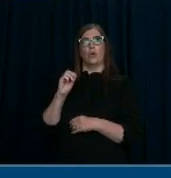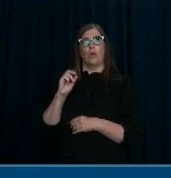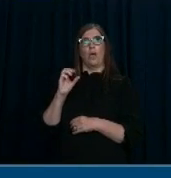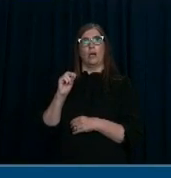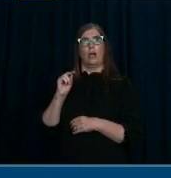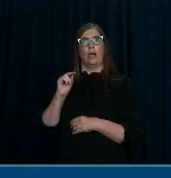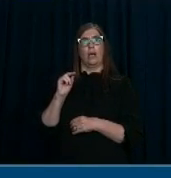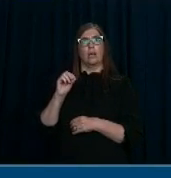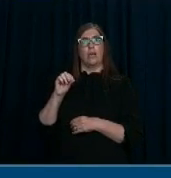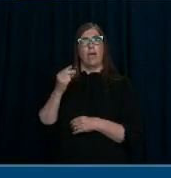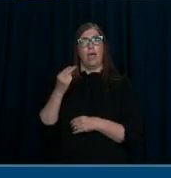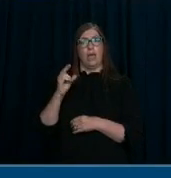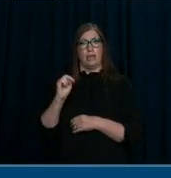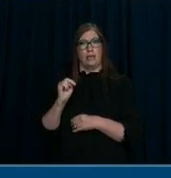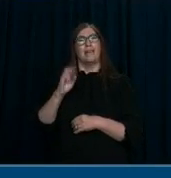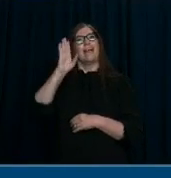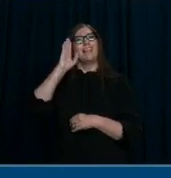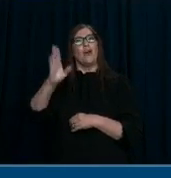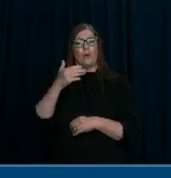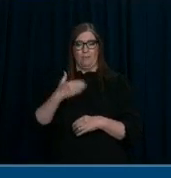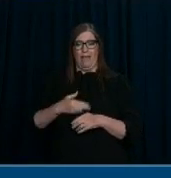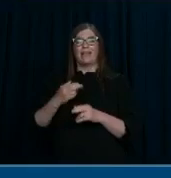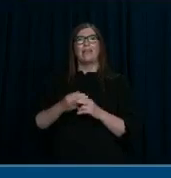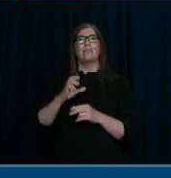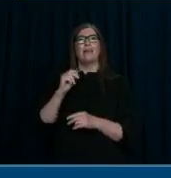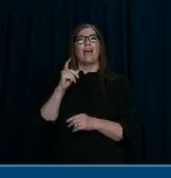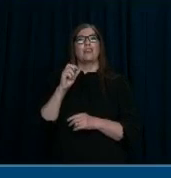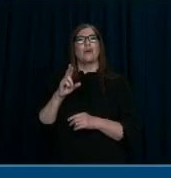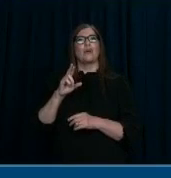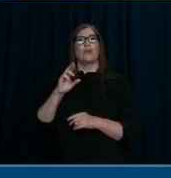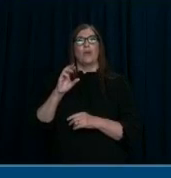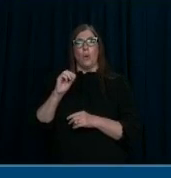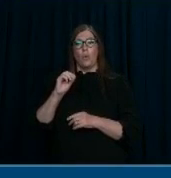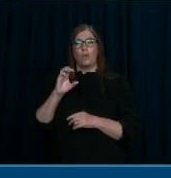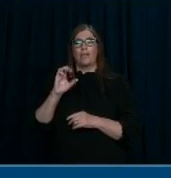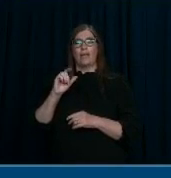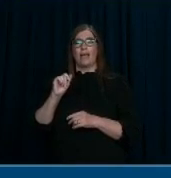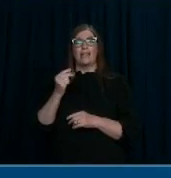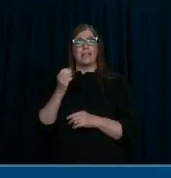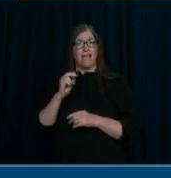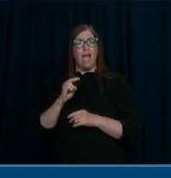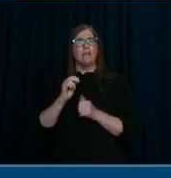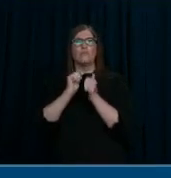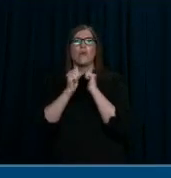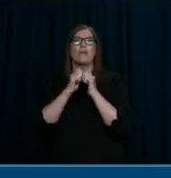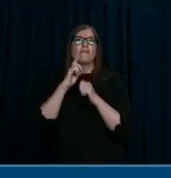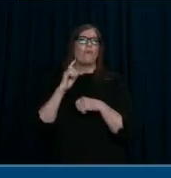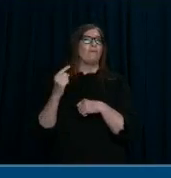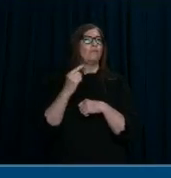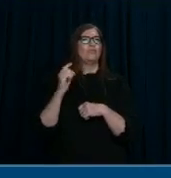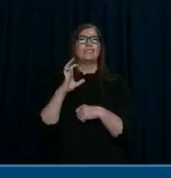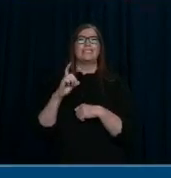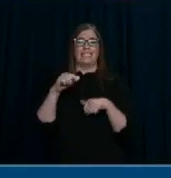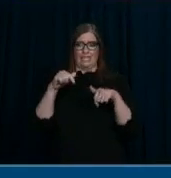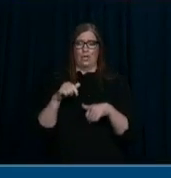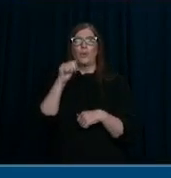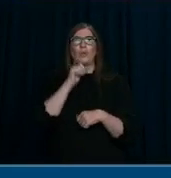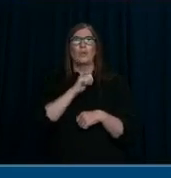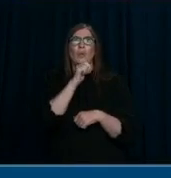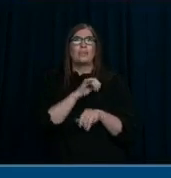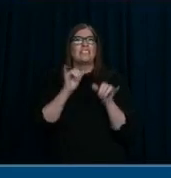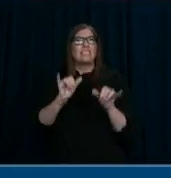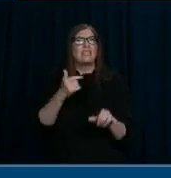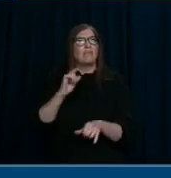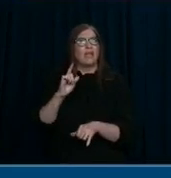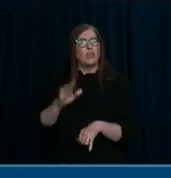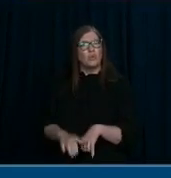minutes. Hi, I'm Connor O'Callaghan, and I'm running to represent the 1st Congressional District here in Arizona, the very same district where I grew